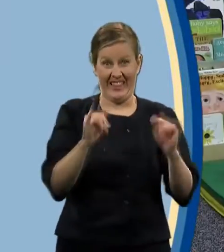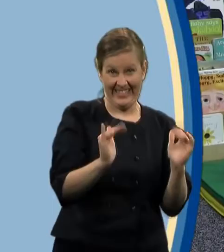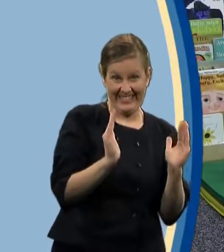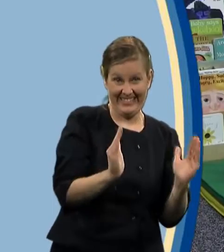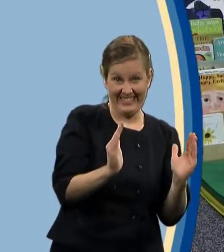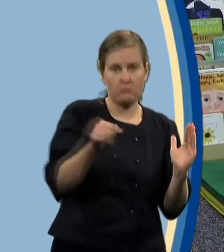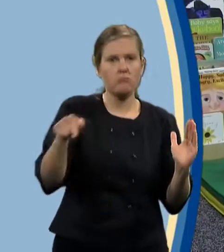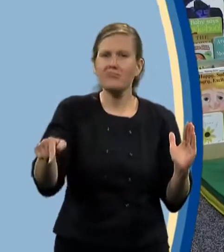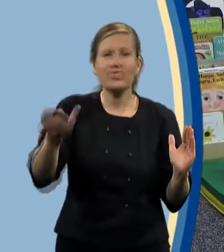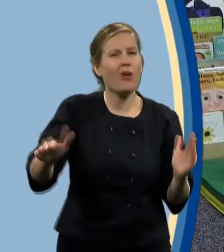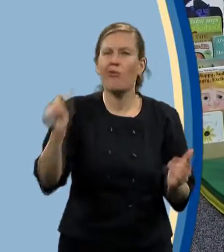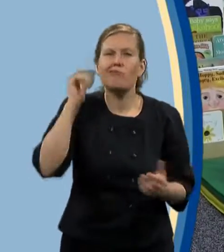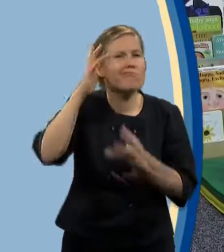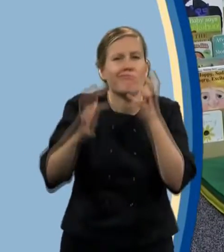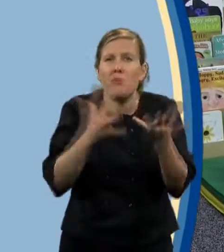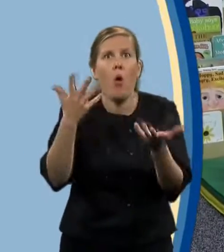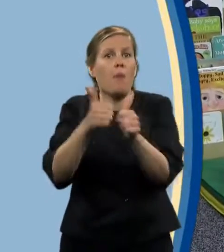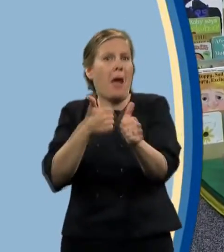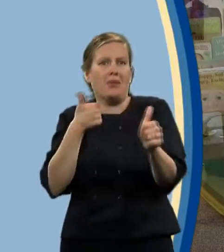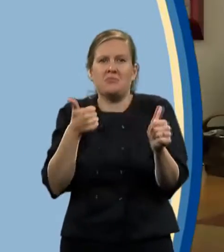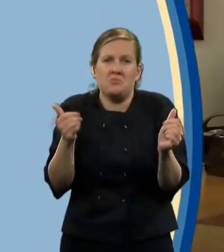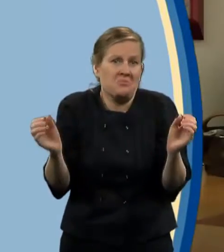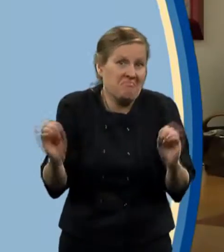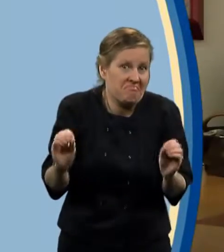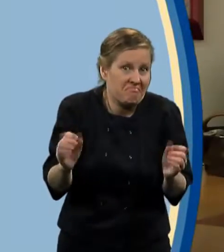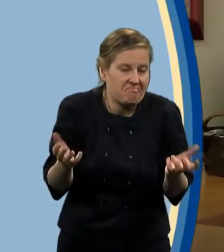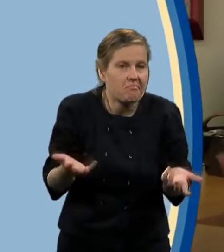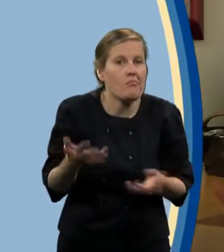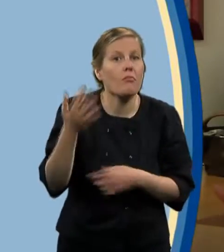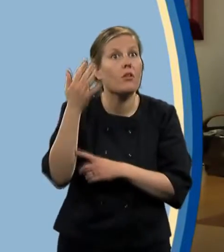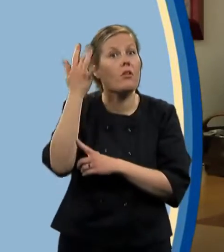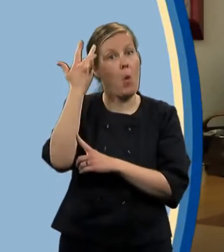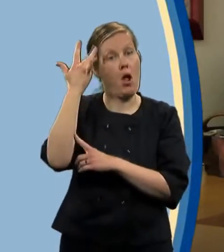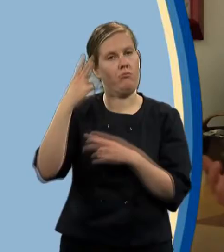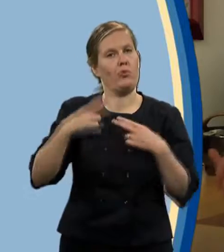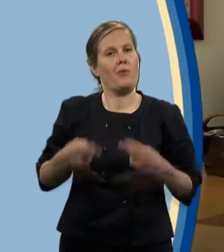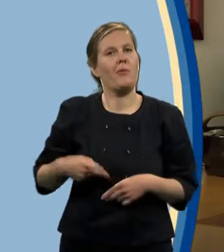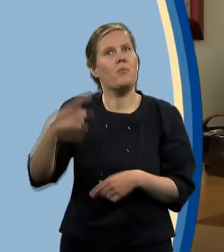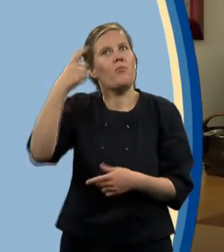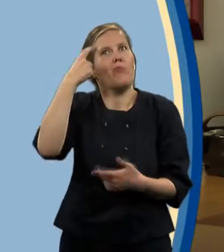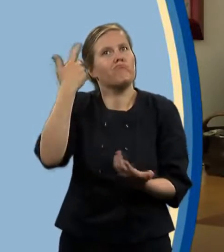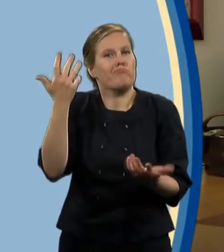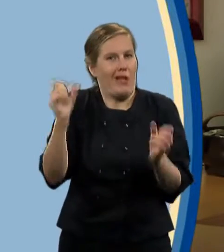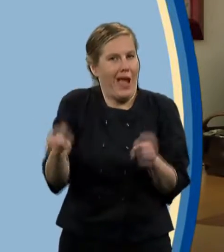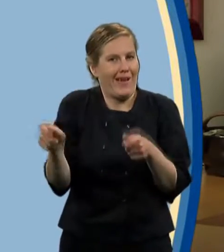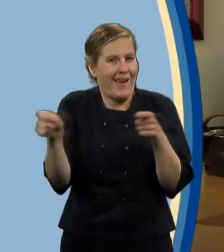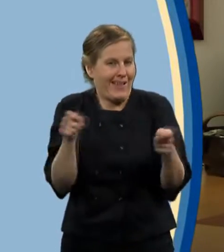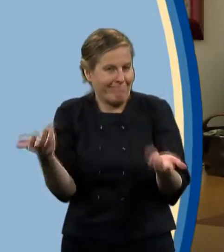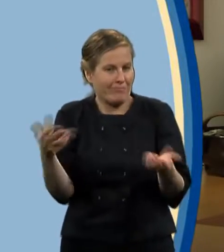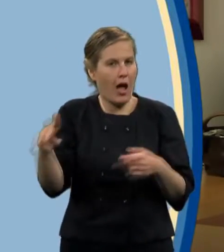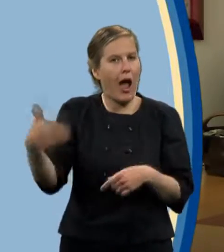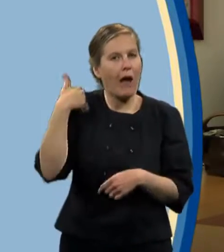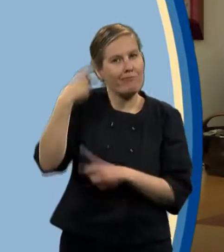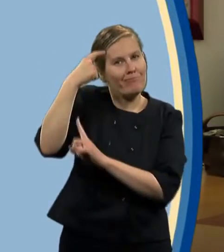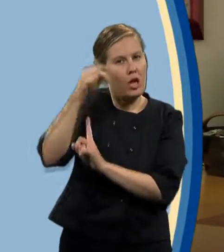two languages exposed to them during that period, rather than being confused or delayed, the human brain takes the